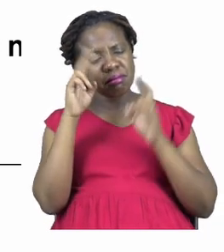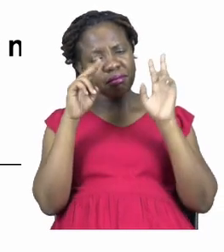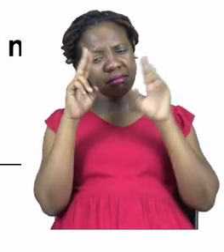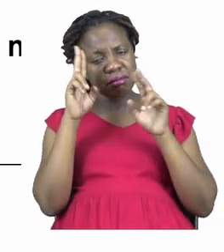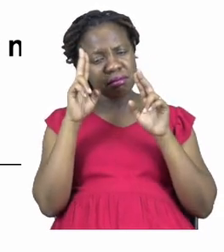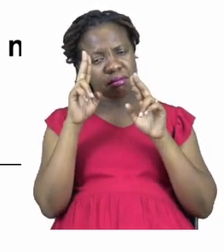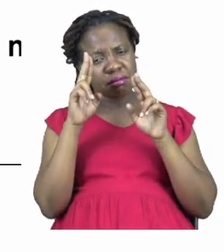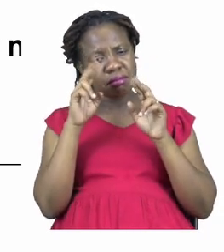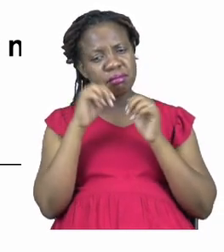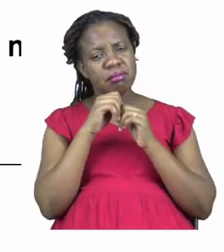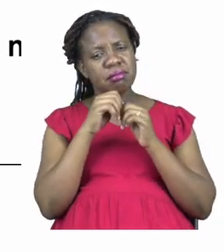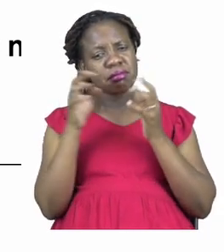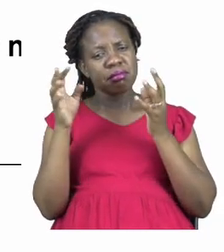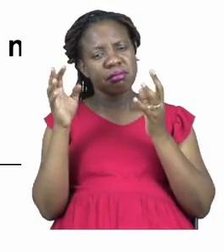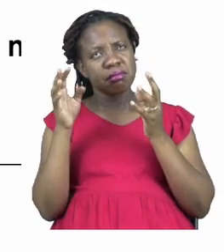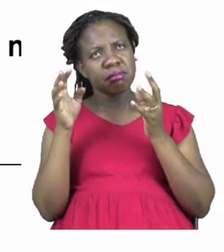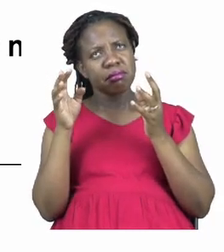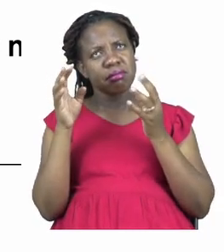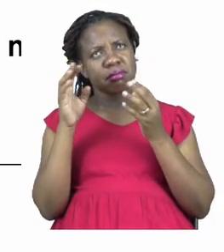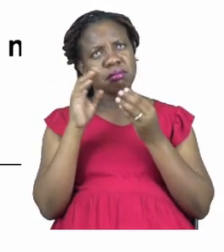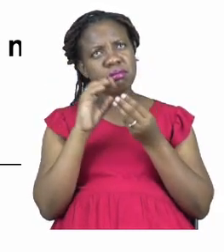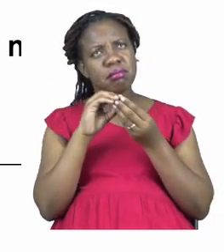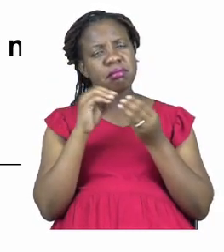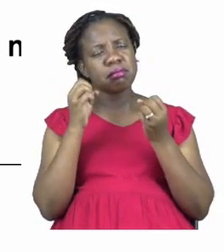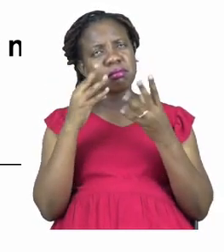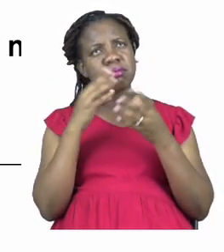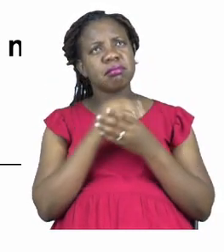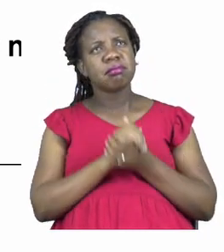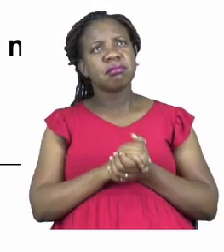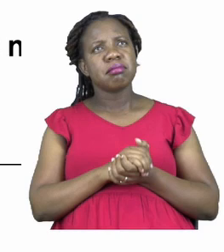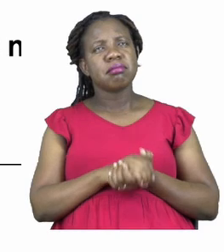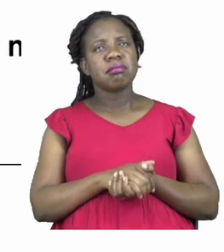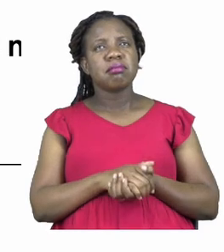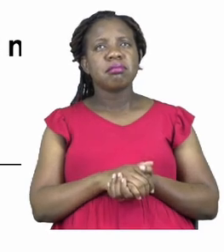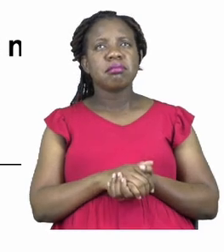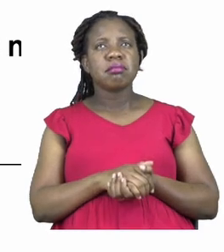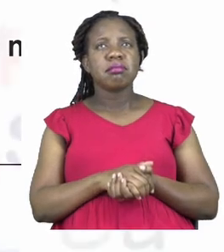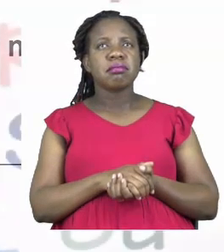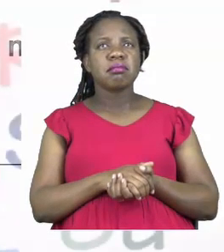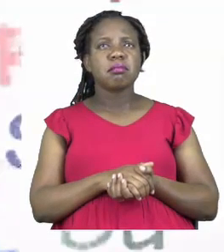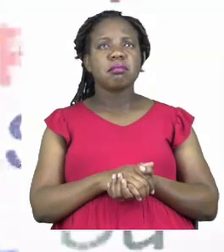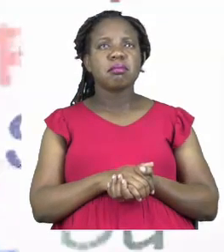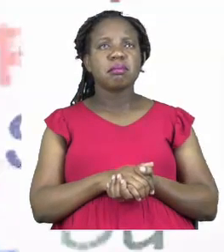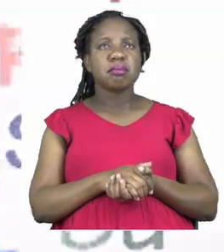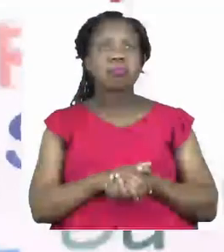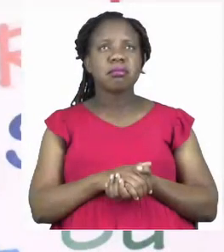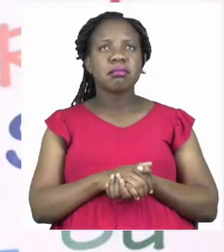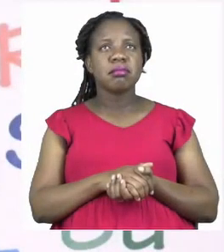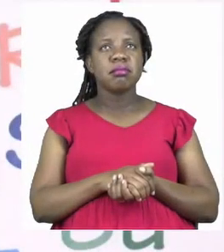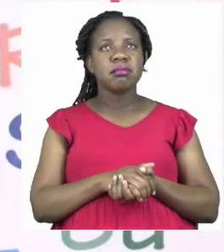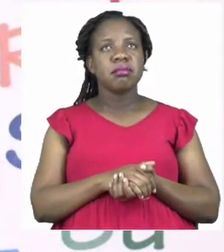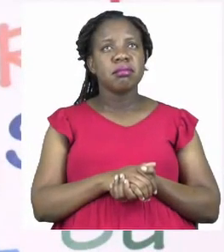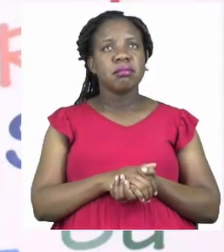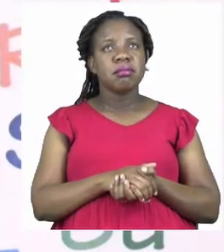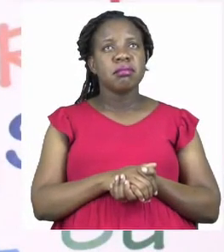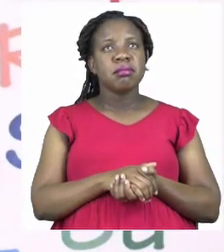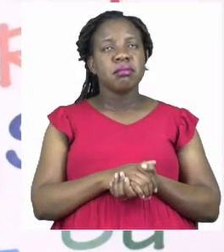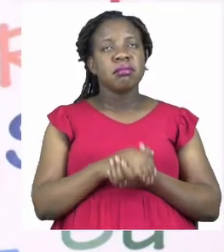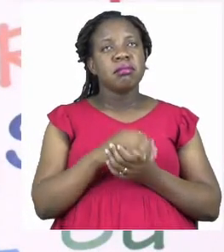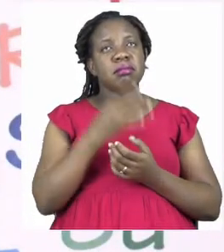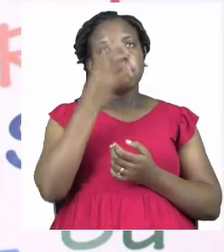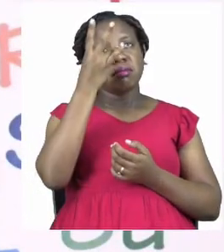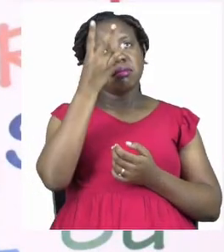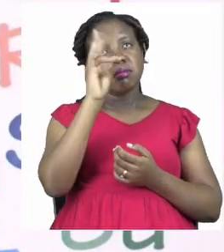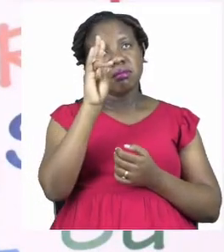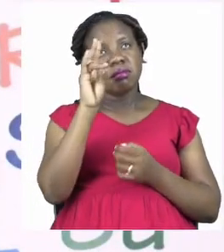sum, let's try and figure it out on the board. Now on the board, we have our key information. So